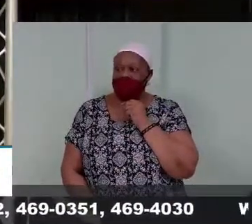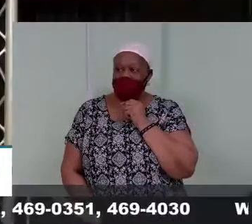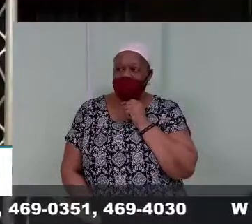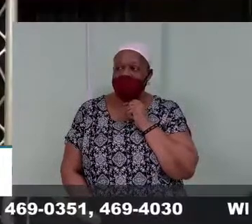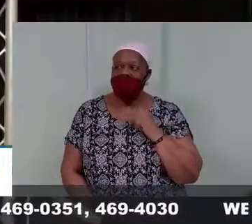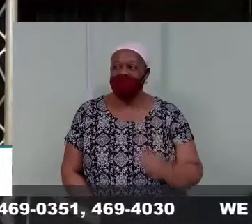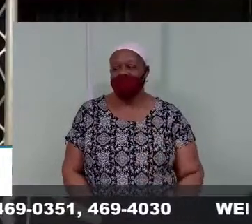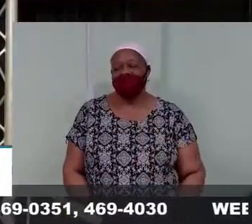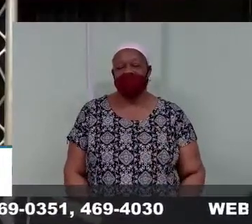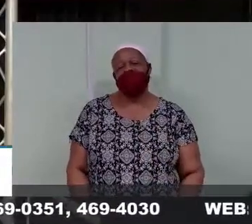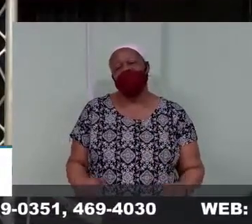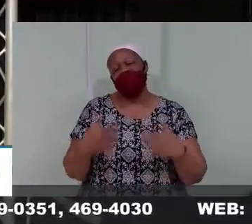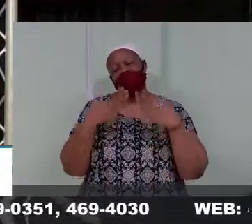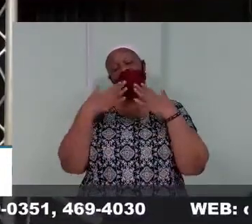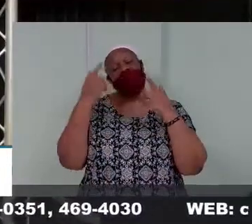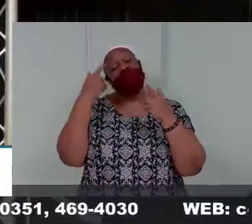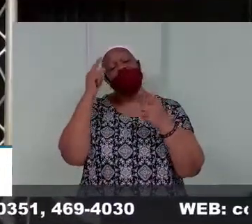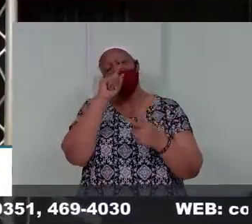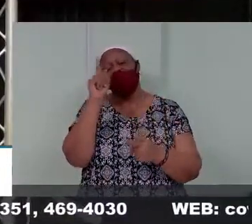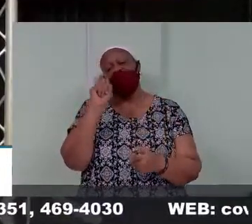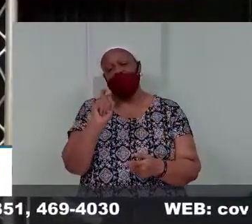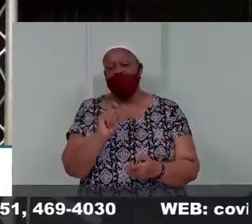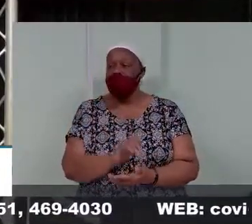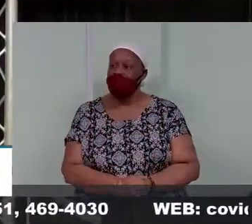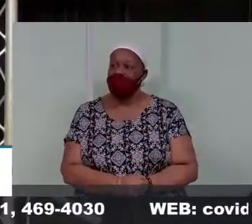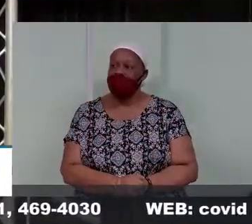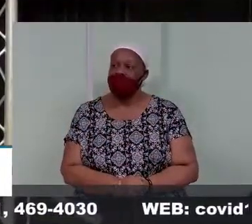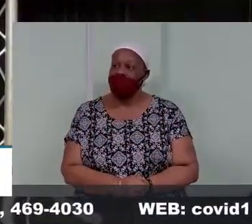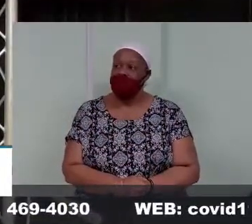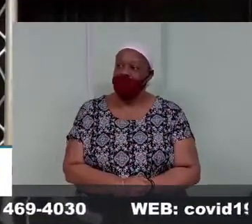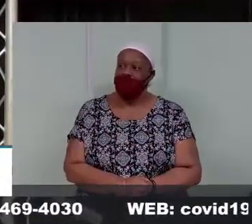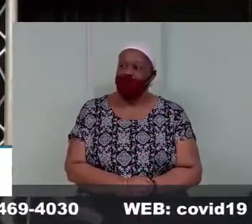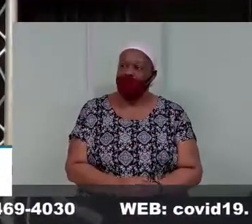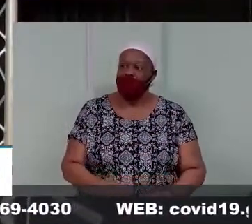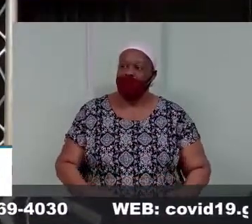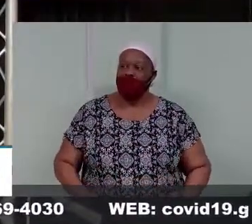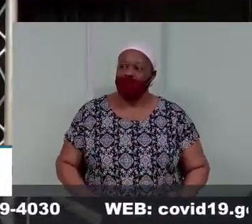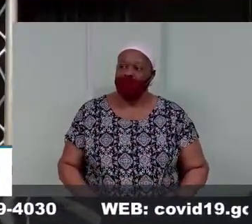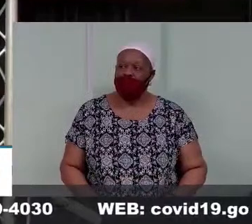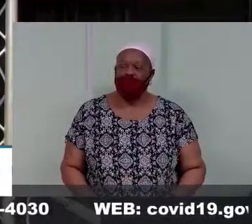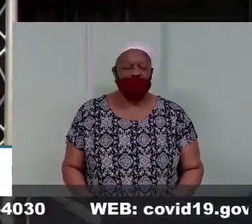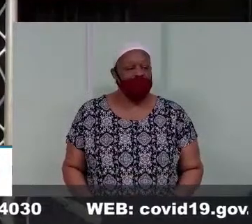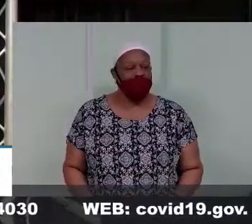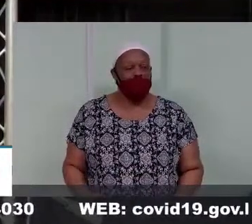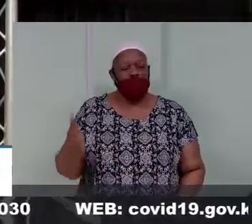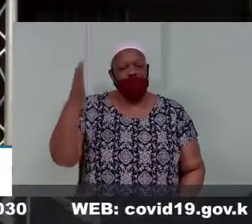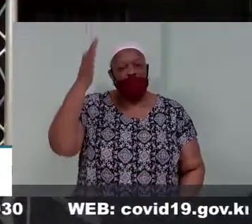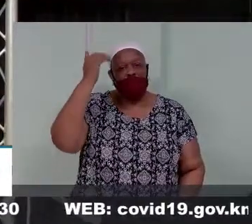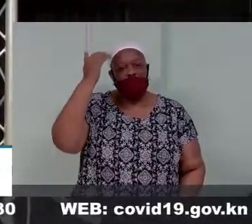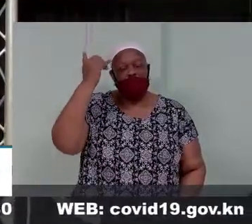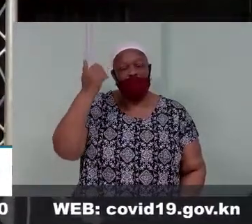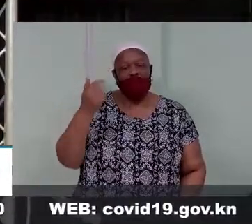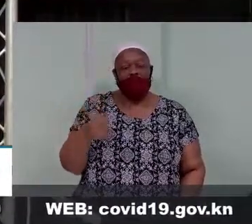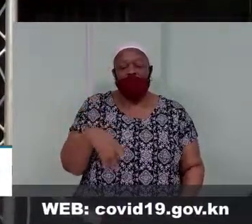Thank you for that question, Mr. Williams. Why are these events that attract large crowds given permission to